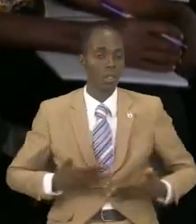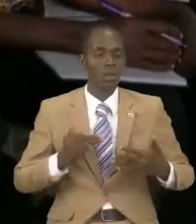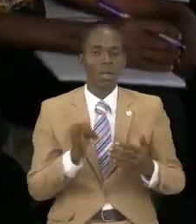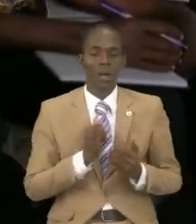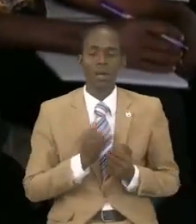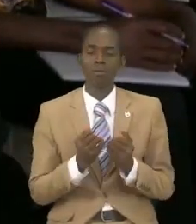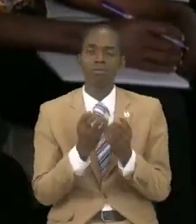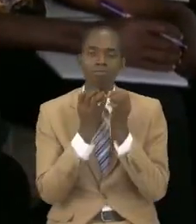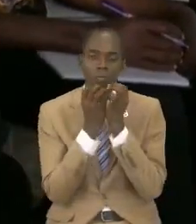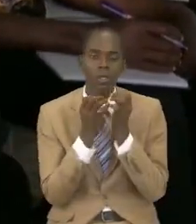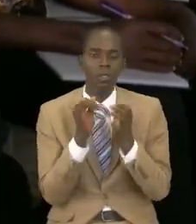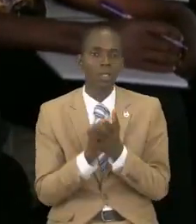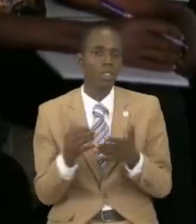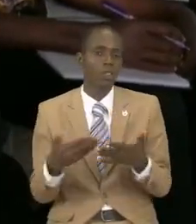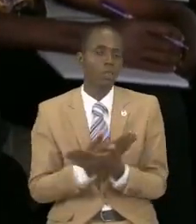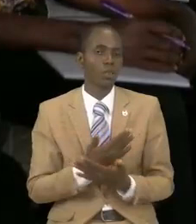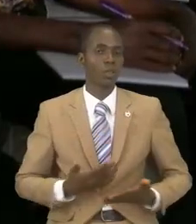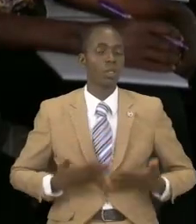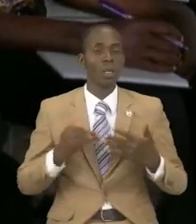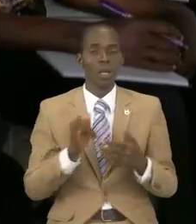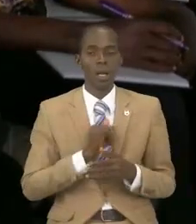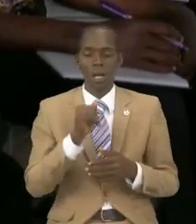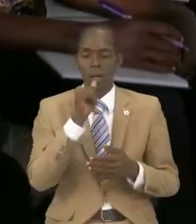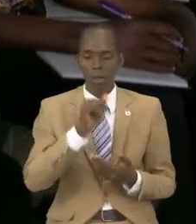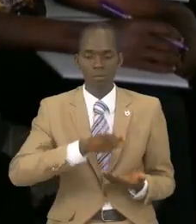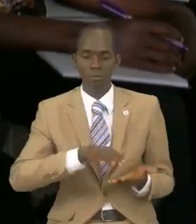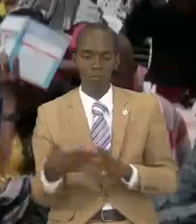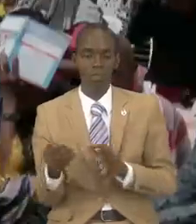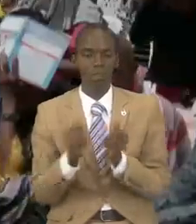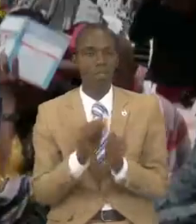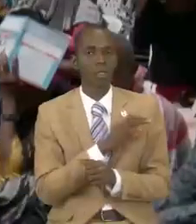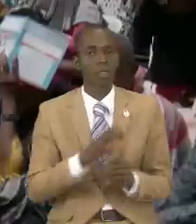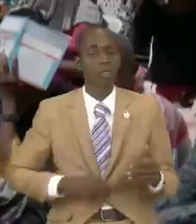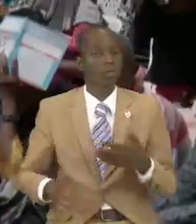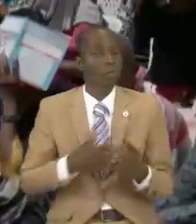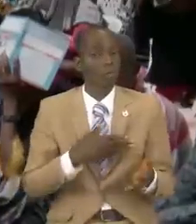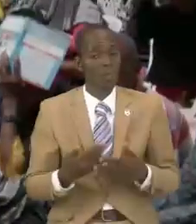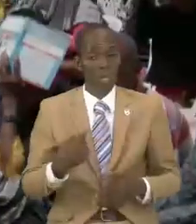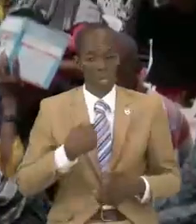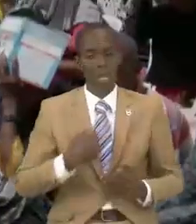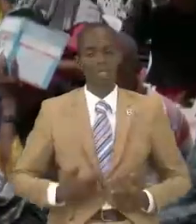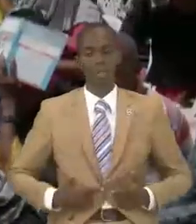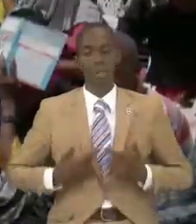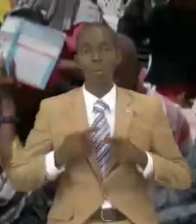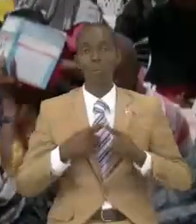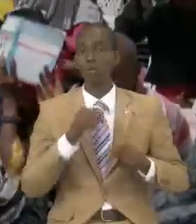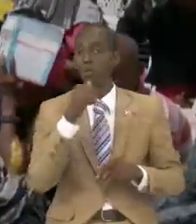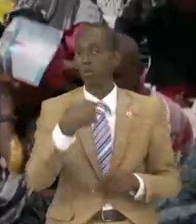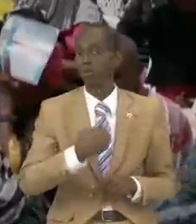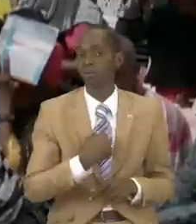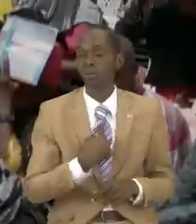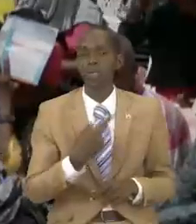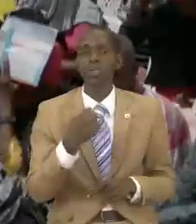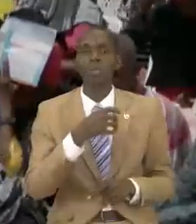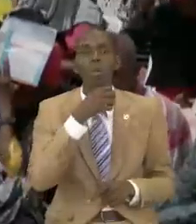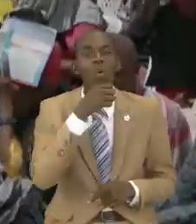I am crucified with Christ. Nevertheless, I live, yet not I. The old self, no,